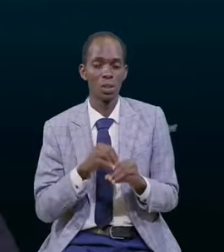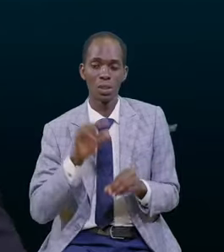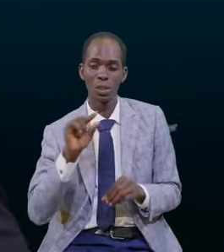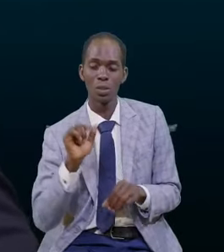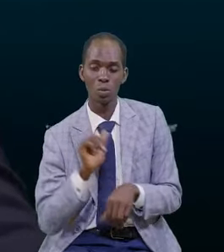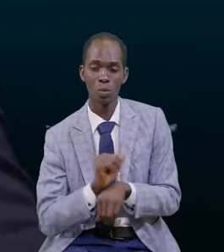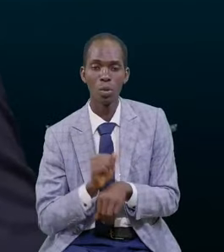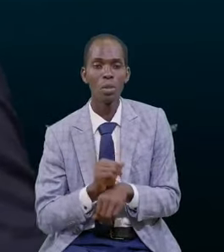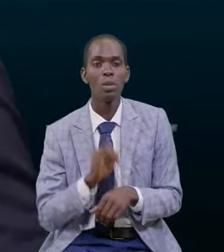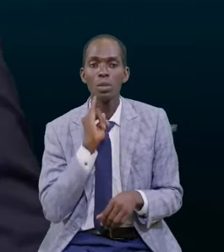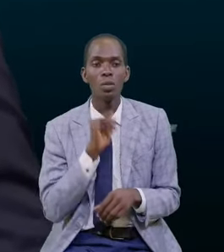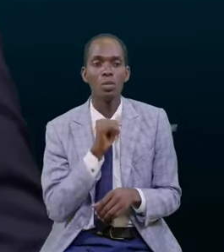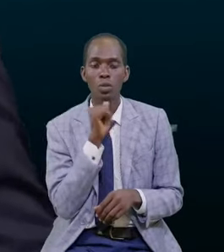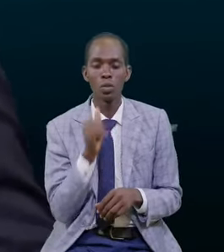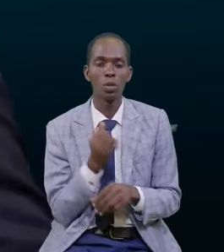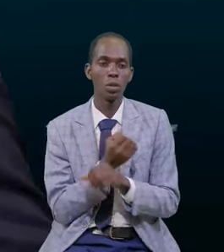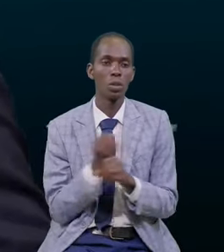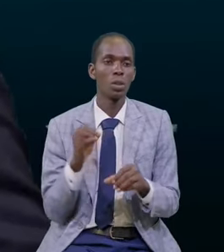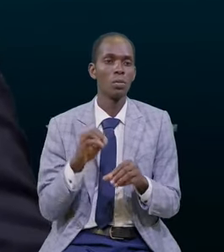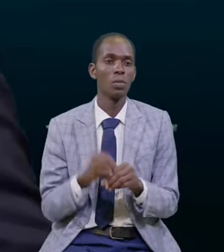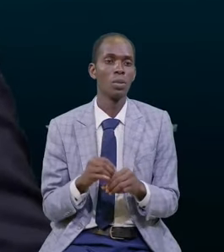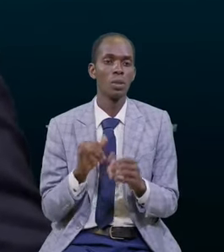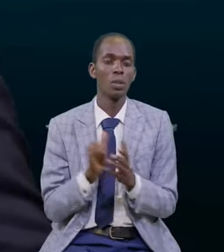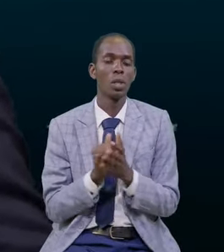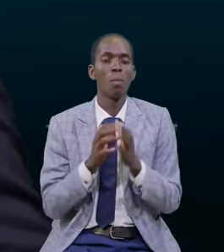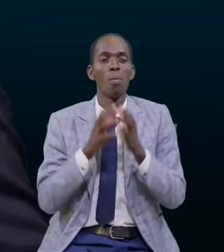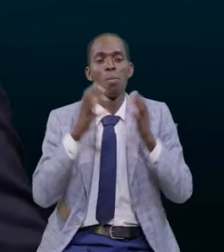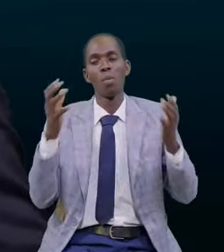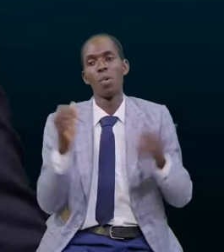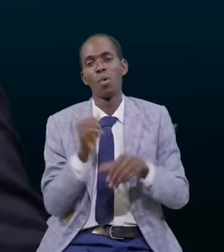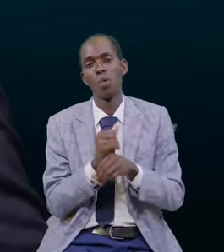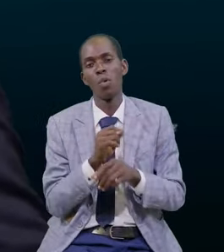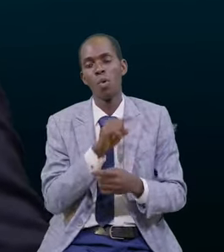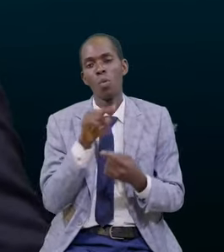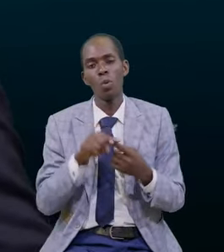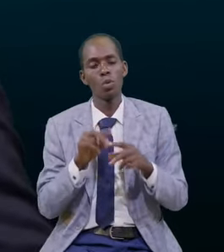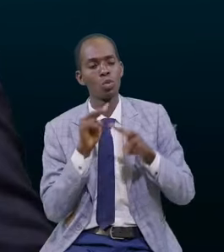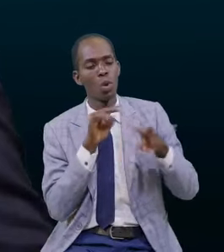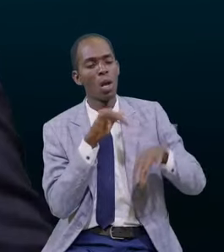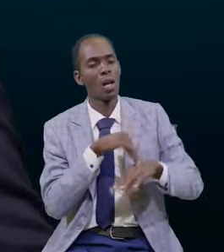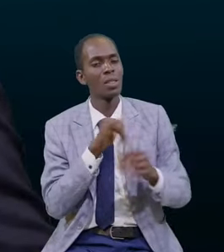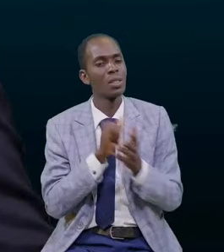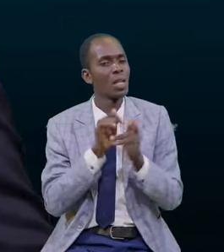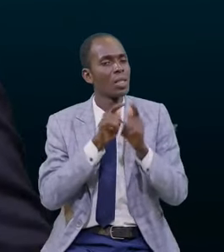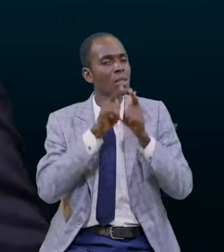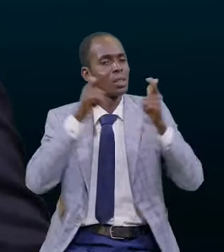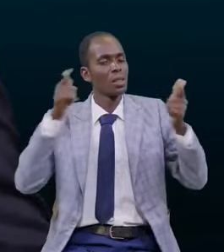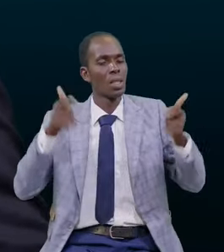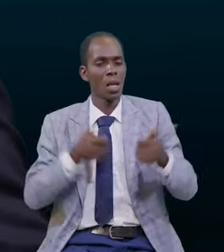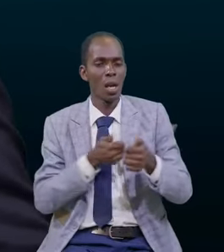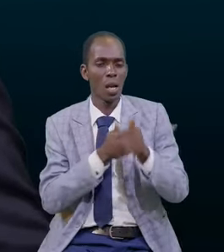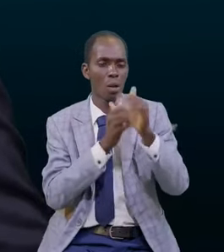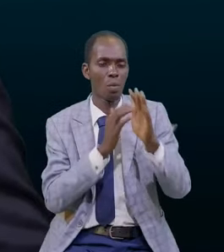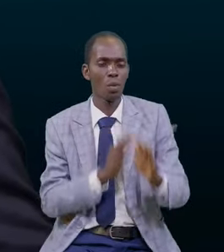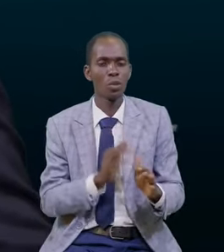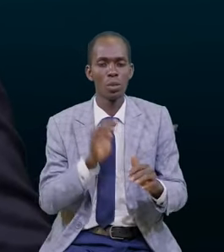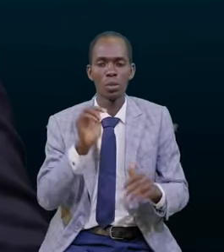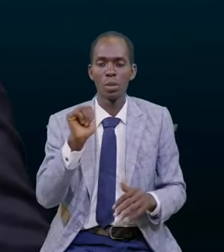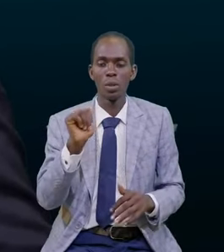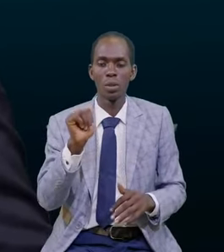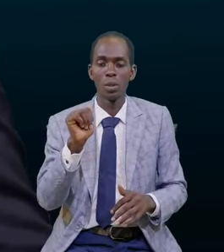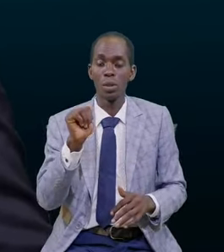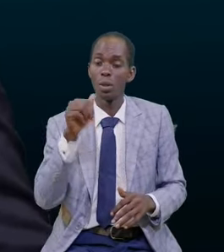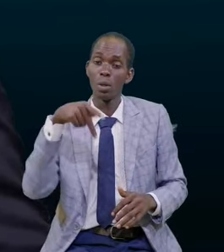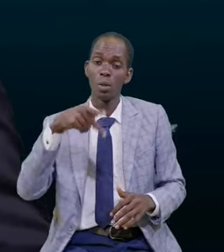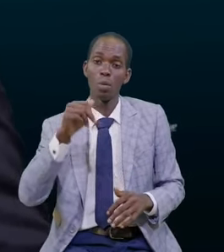in much when you think about that great Apostle Paul do you know one of the things that stood him out